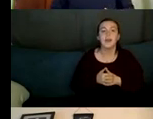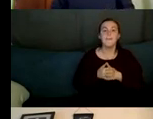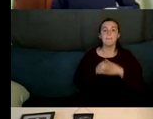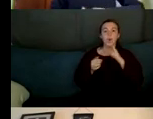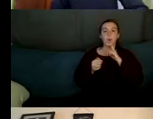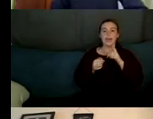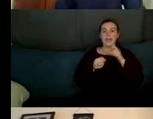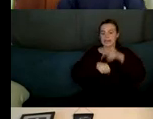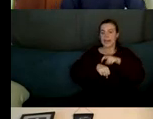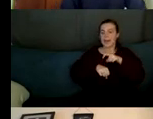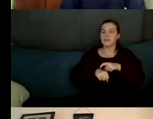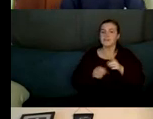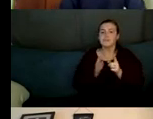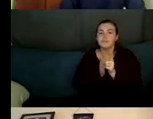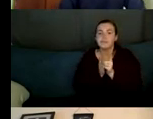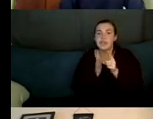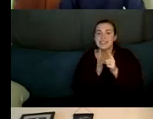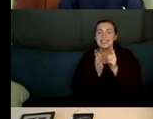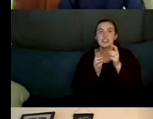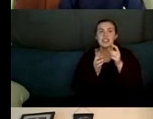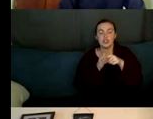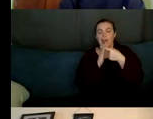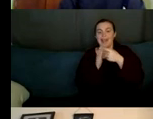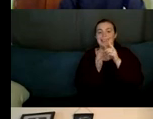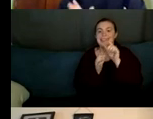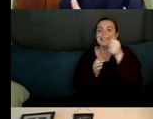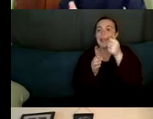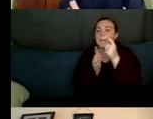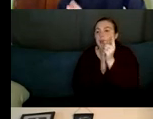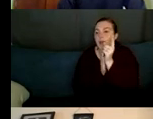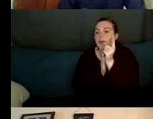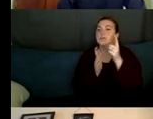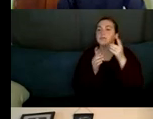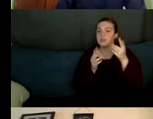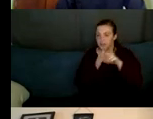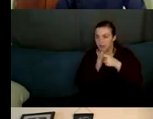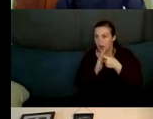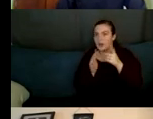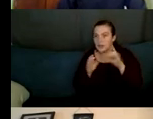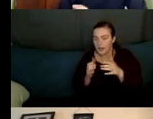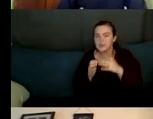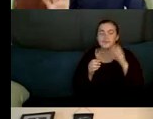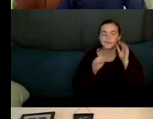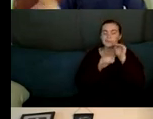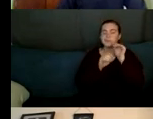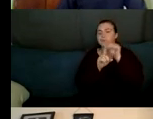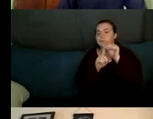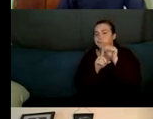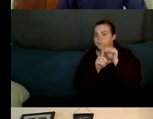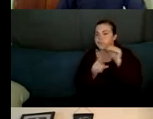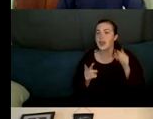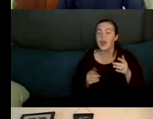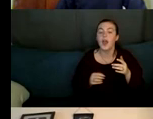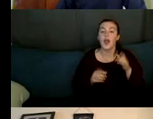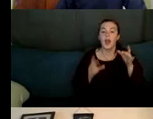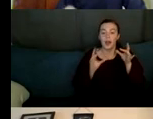10 minutes, updates that include things like class names, links. There's two ways you can provide links.